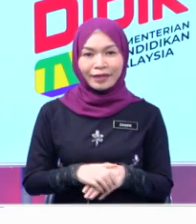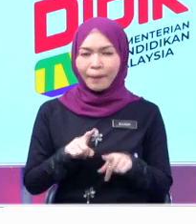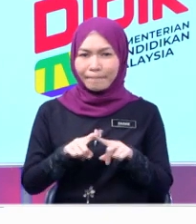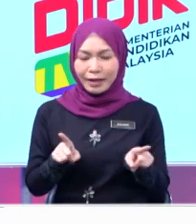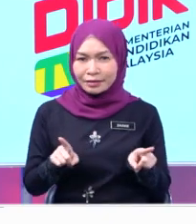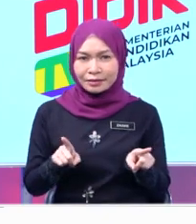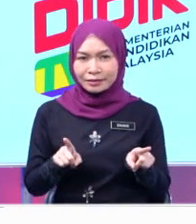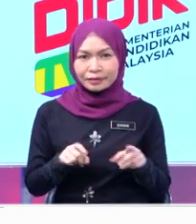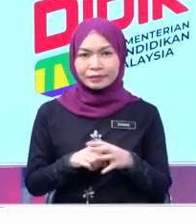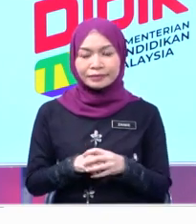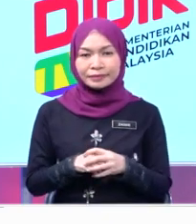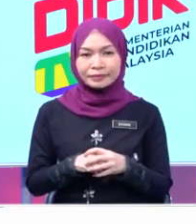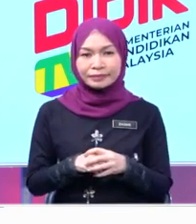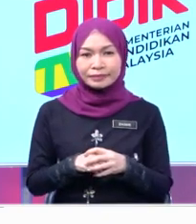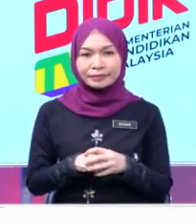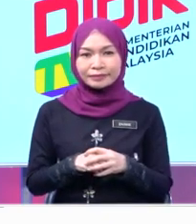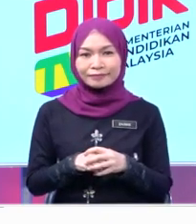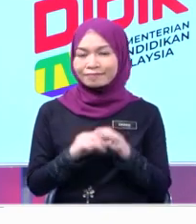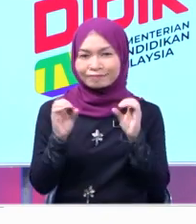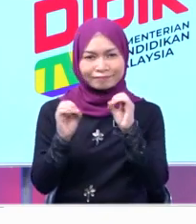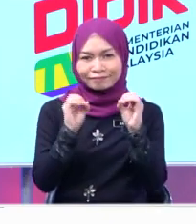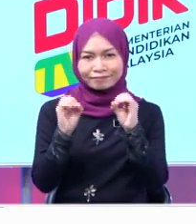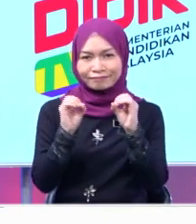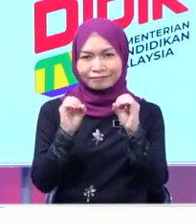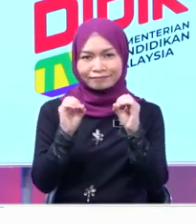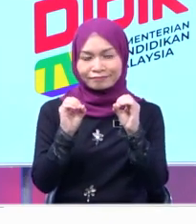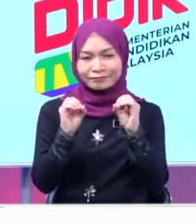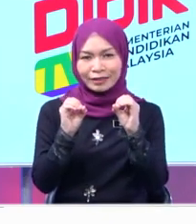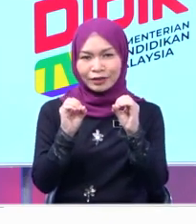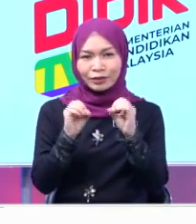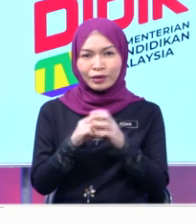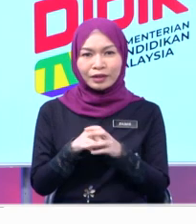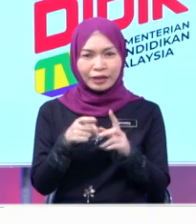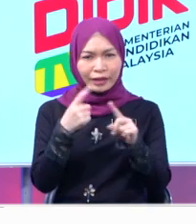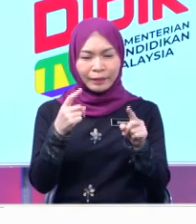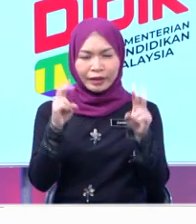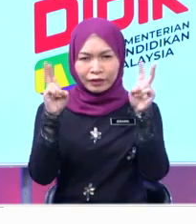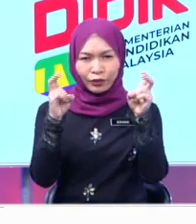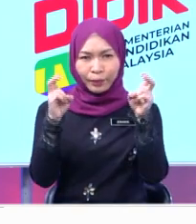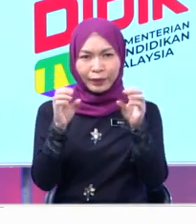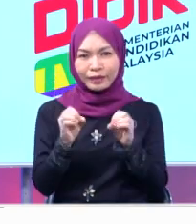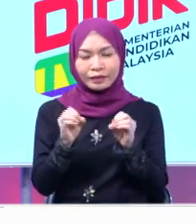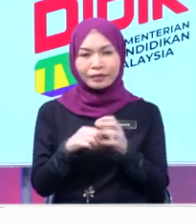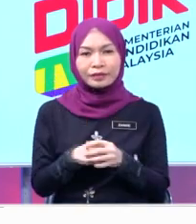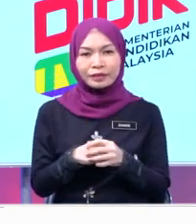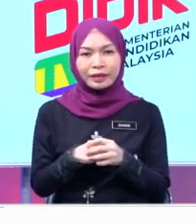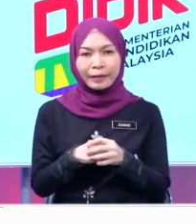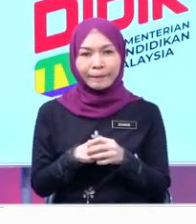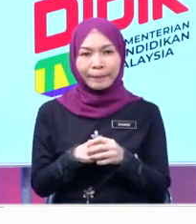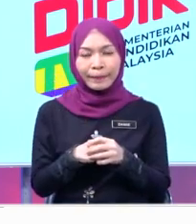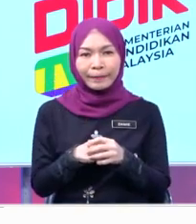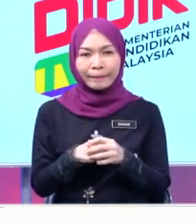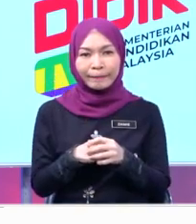with why they are kept in cages. The topic. Yes, the topic. Okay. Okay. All right, number 4, does not give an opinion on the question